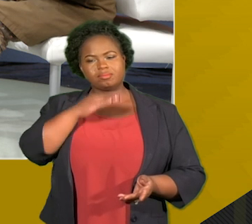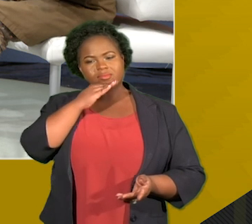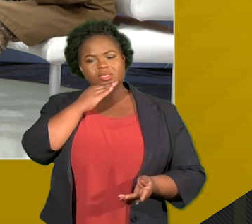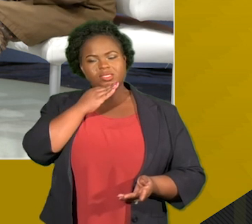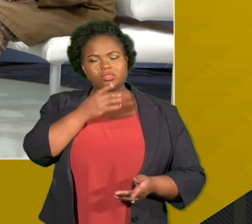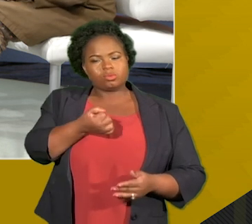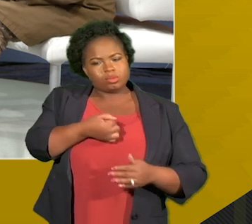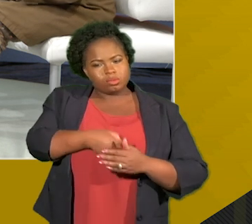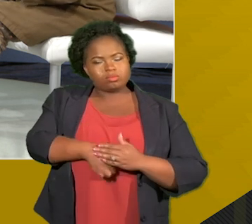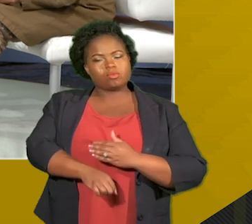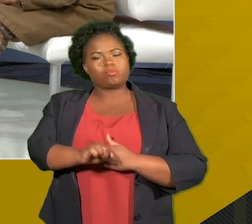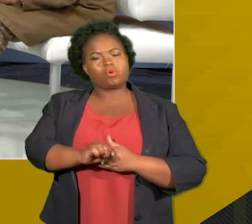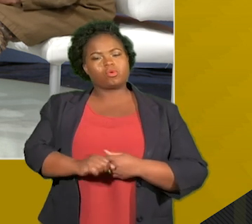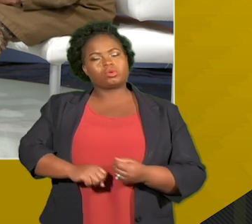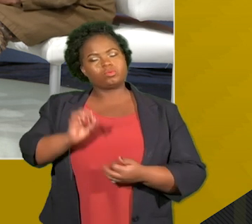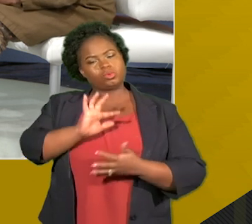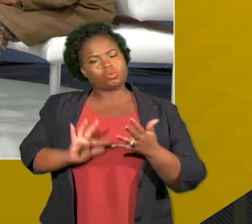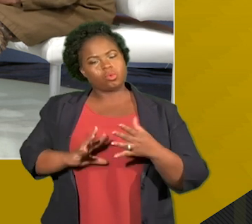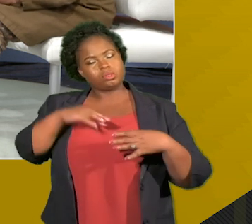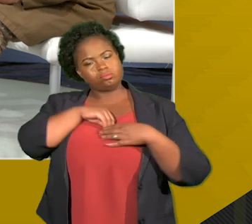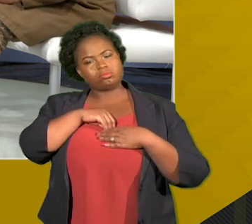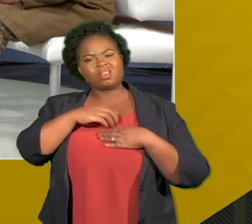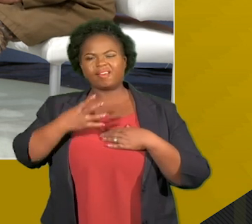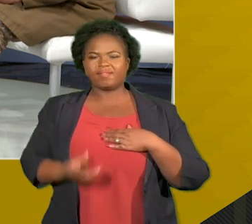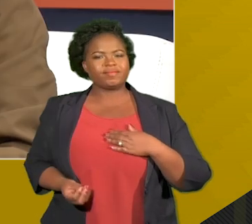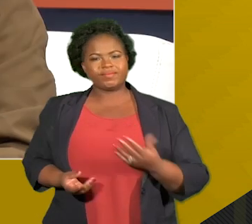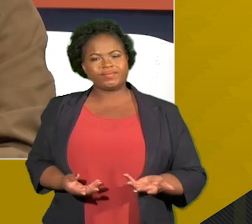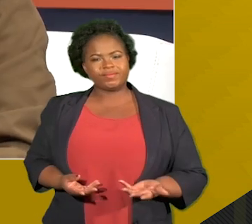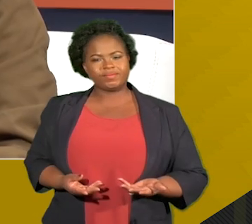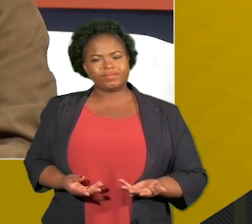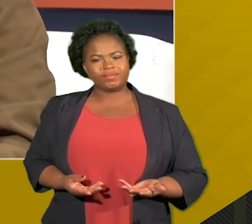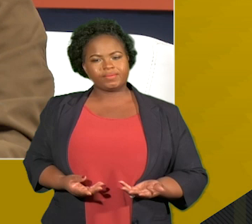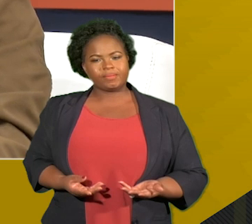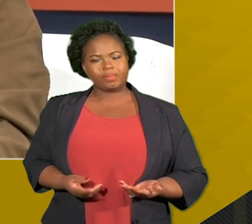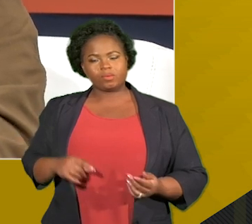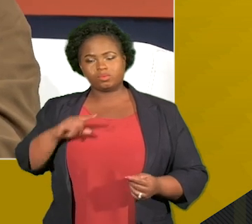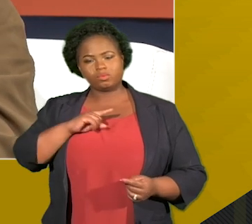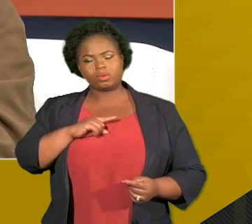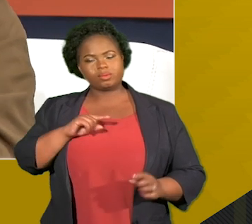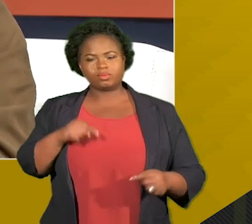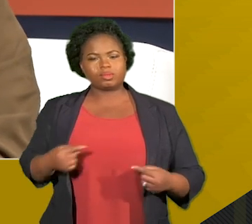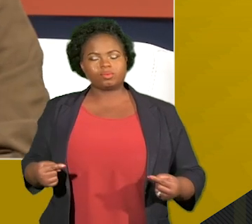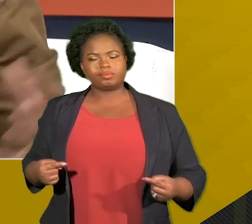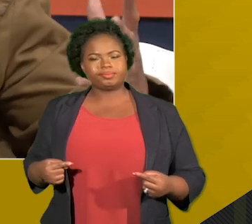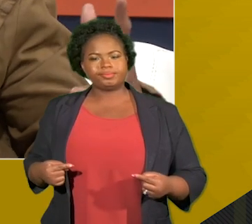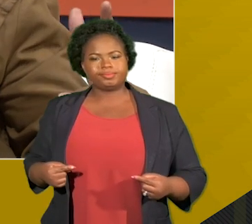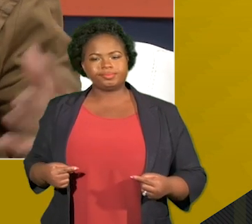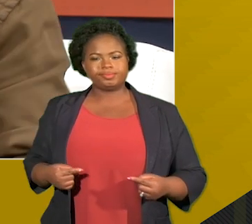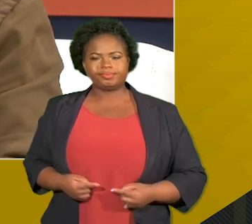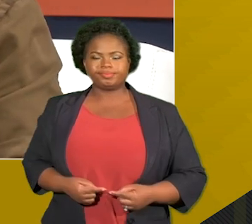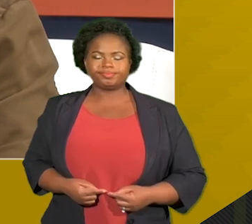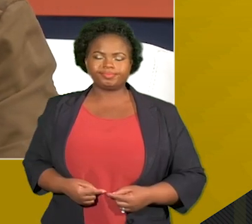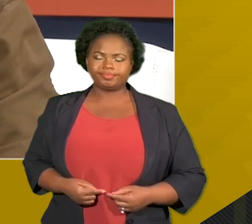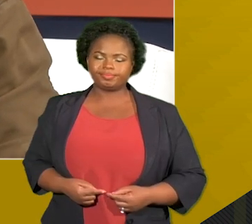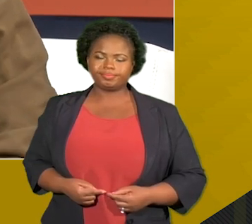with the art of storytelling inside you, you know. So there's no way that you can come out and create some, you